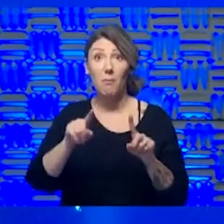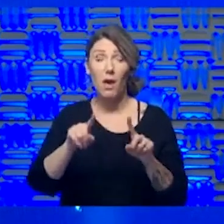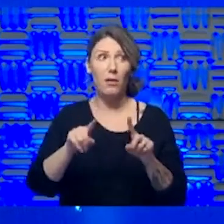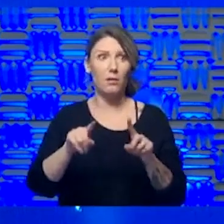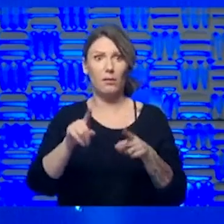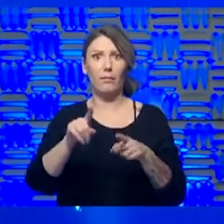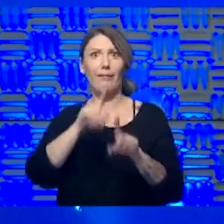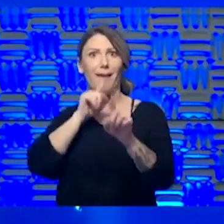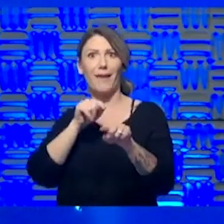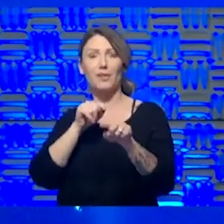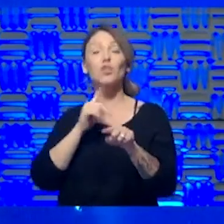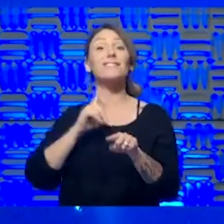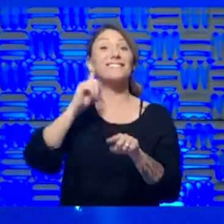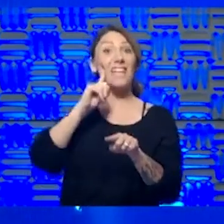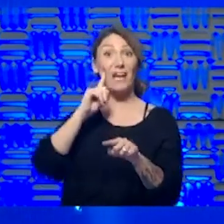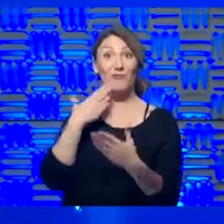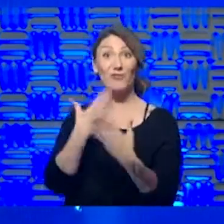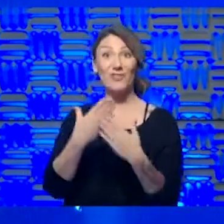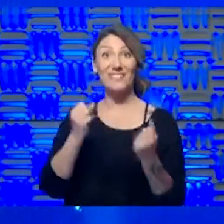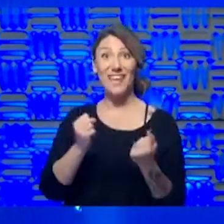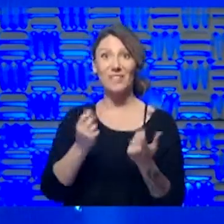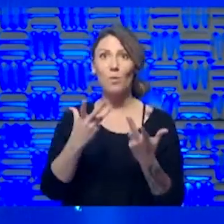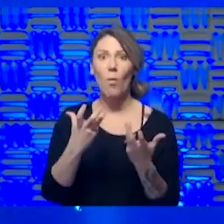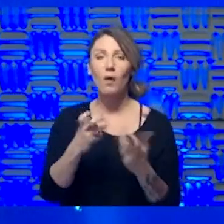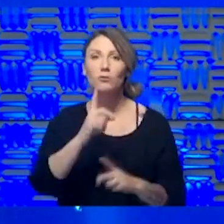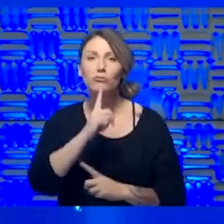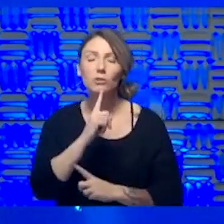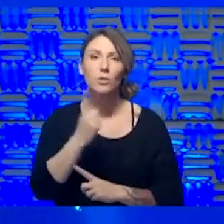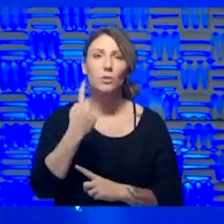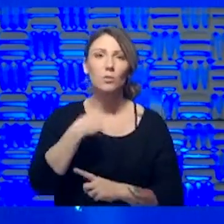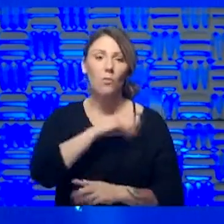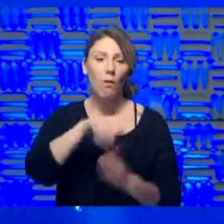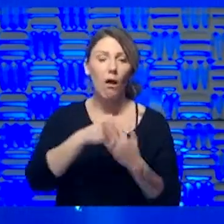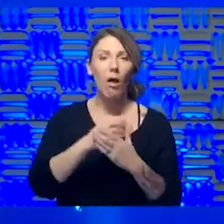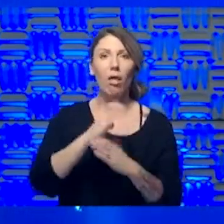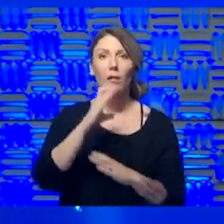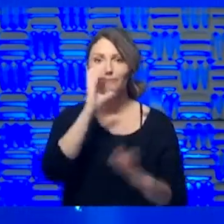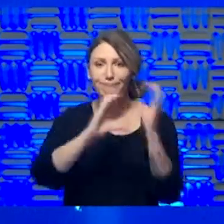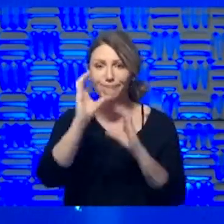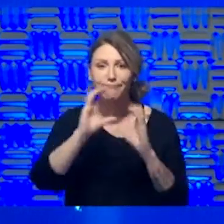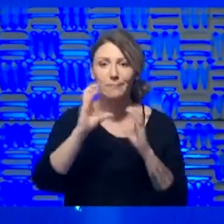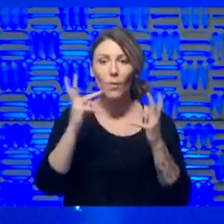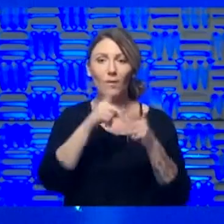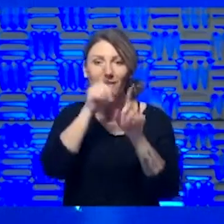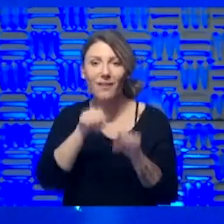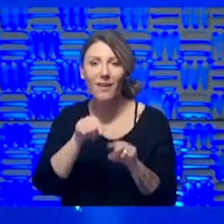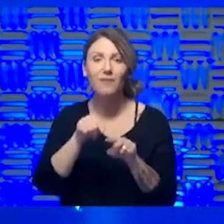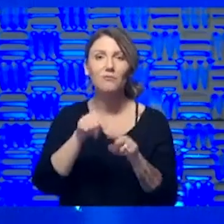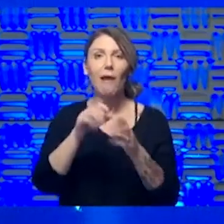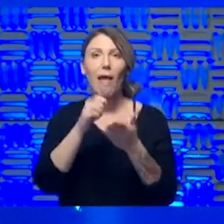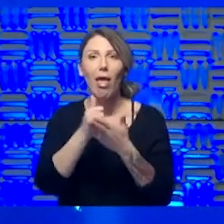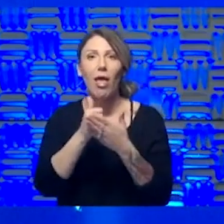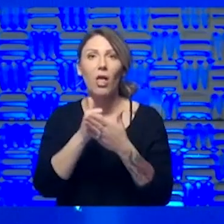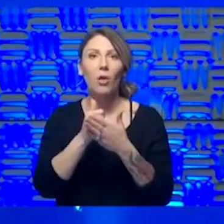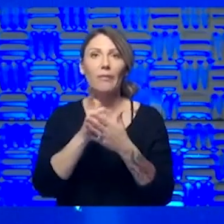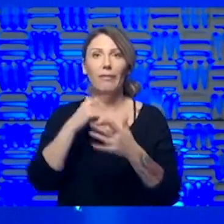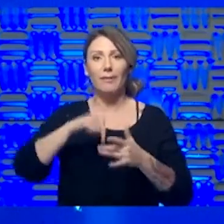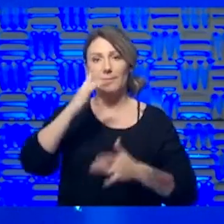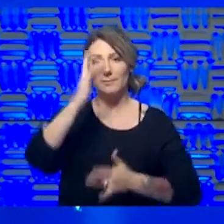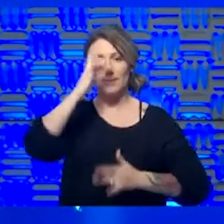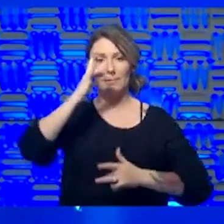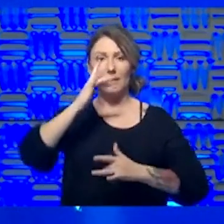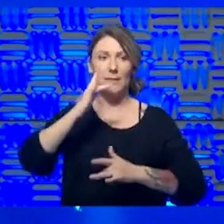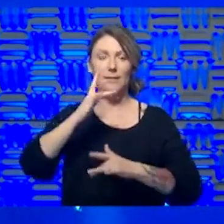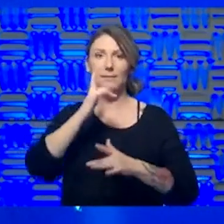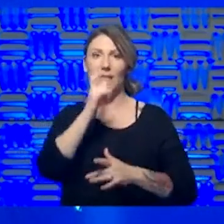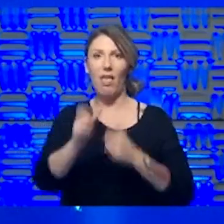good. We want it to be true because we're all searching for that answer that will help make this disease less threatening, but we don't know